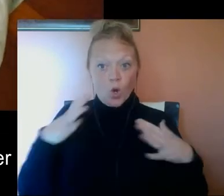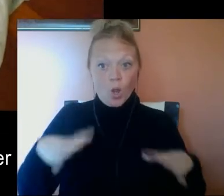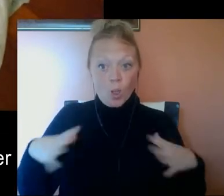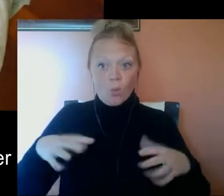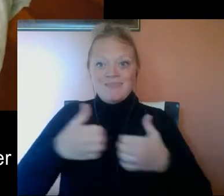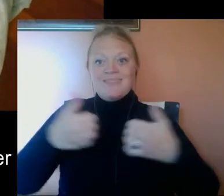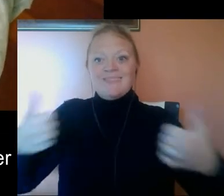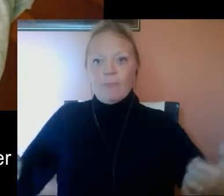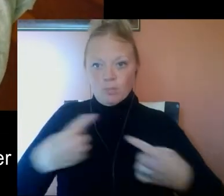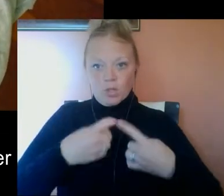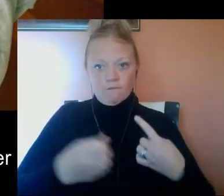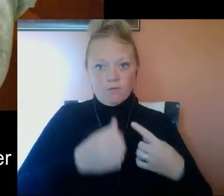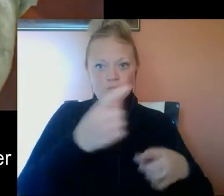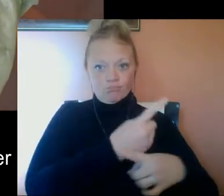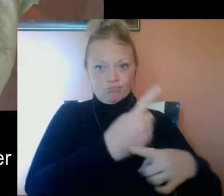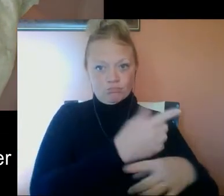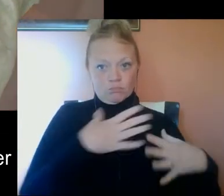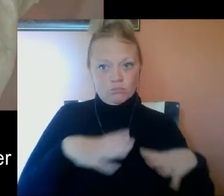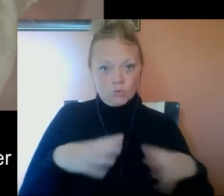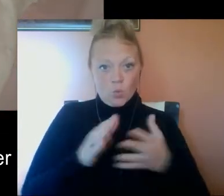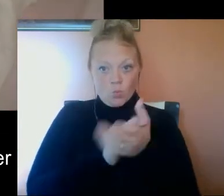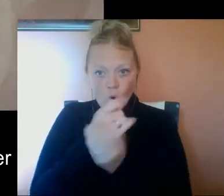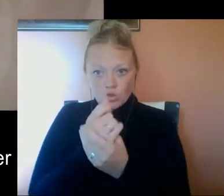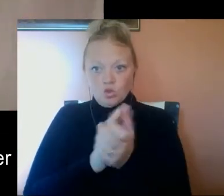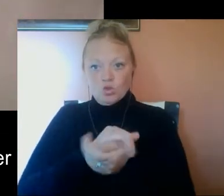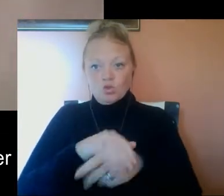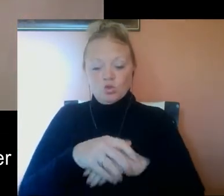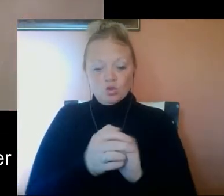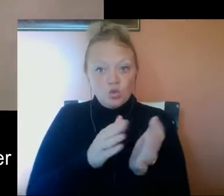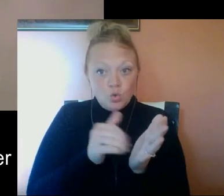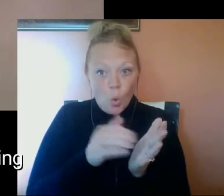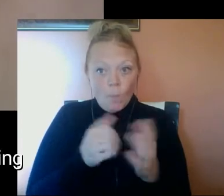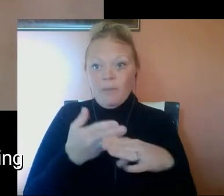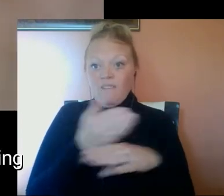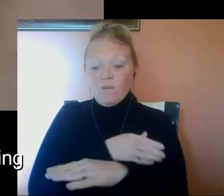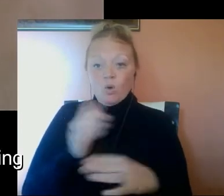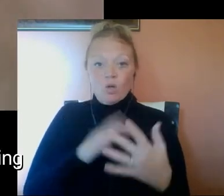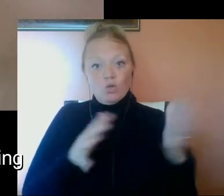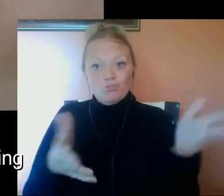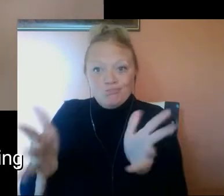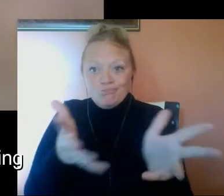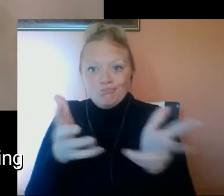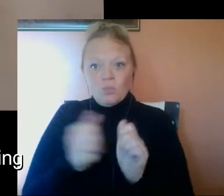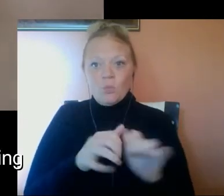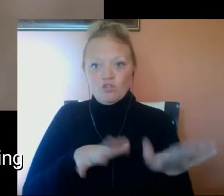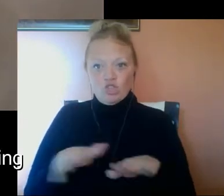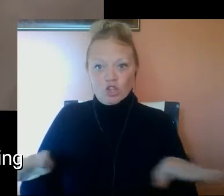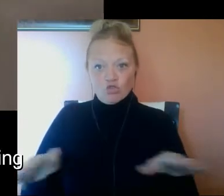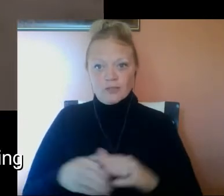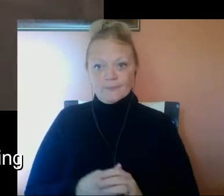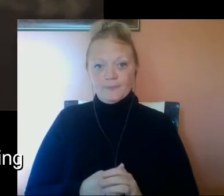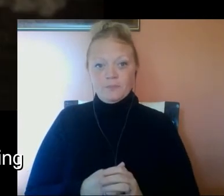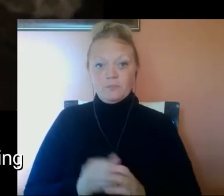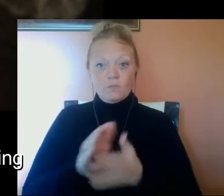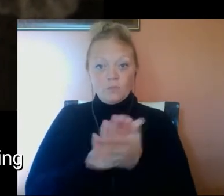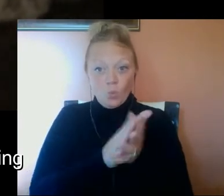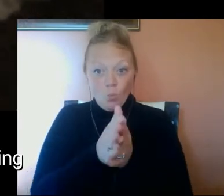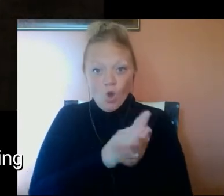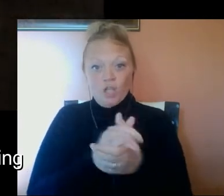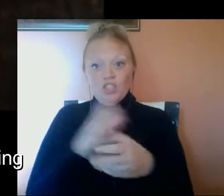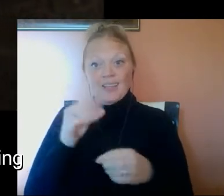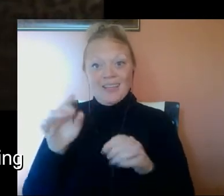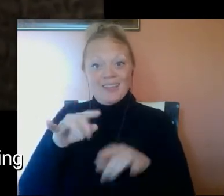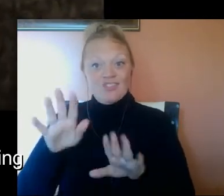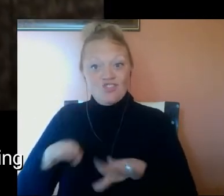clothes separately from other clothes. Be sure to wash your hands with soap and water before having contact with your children. Wash your